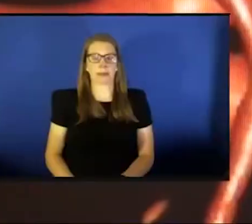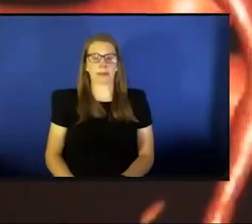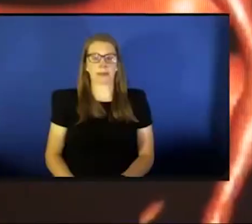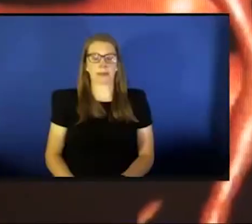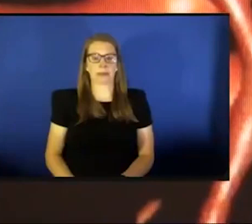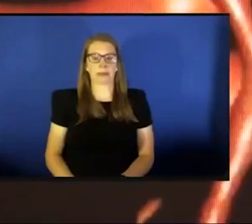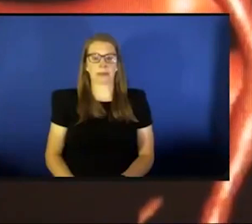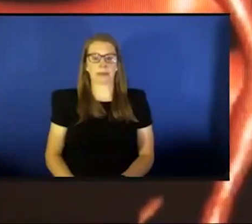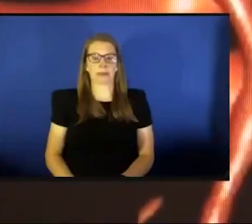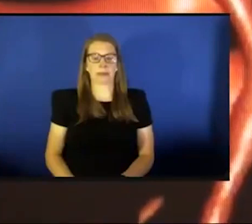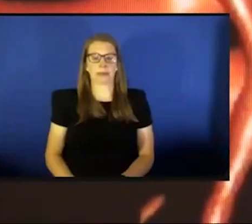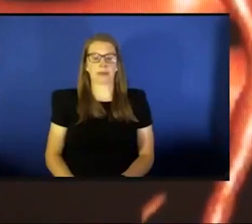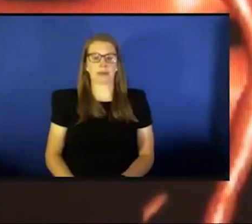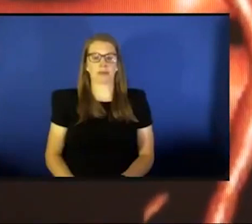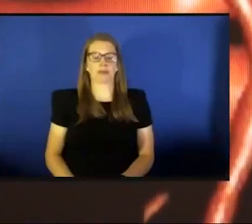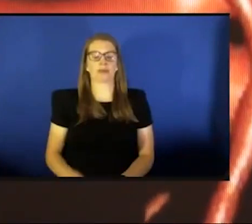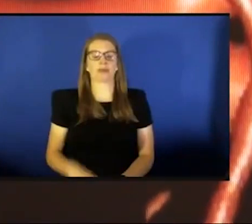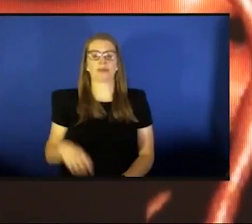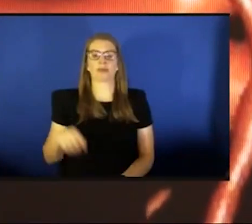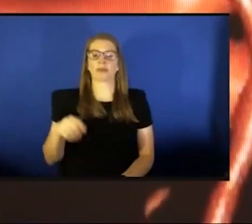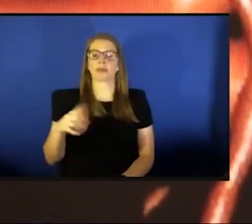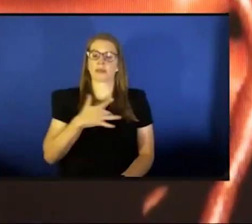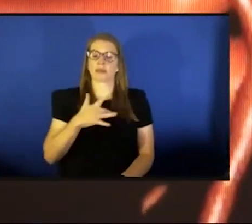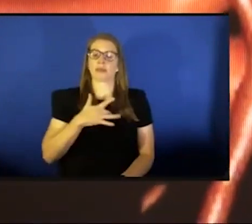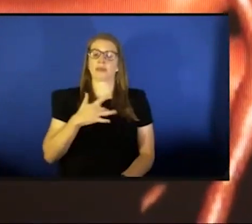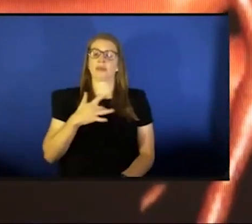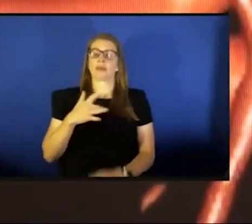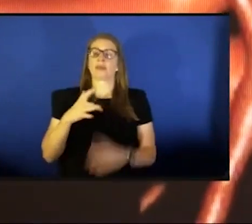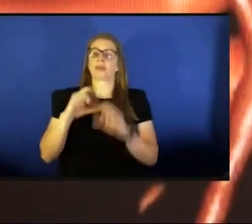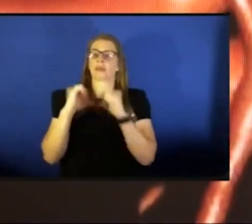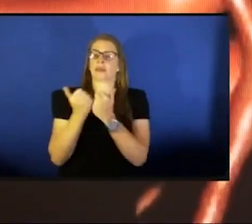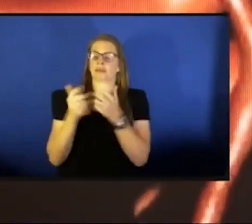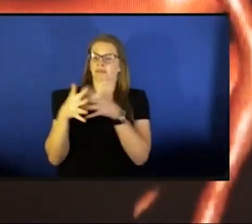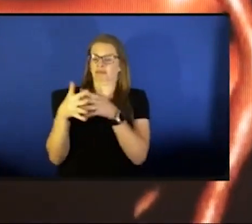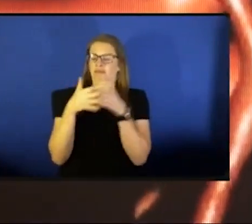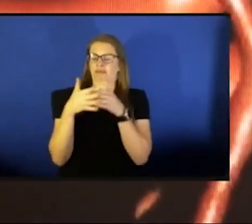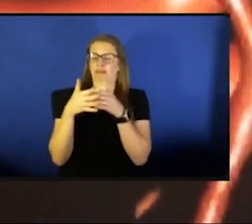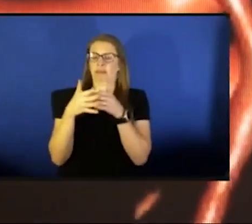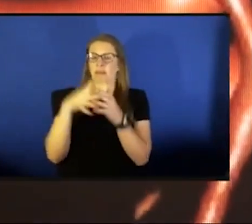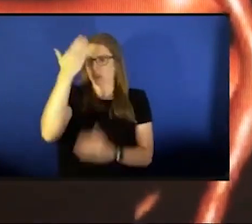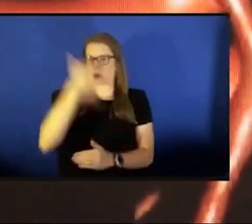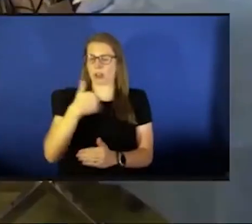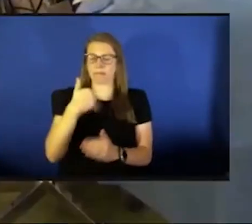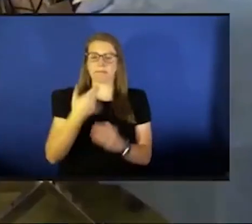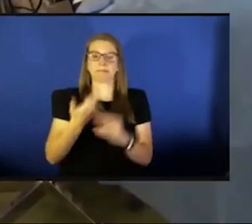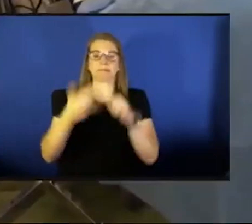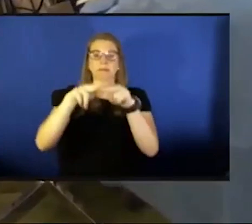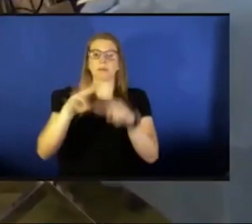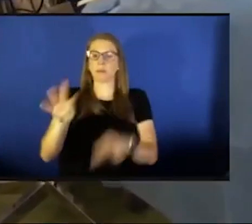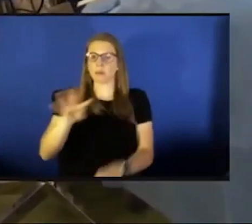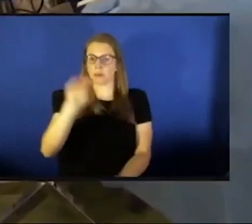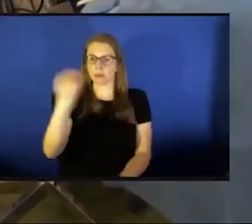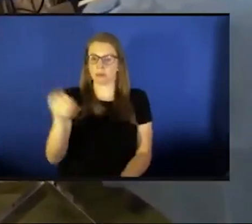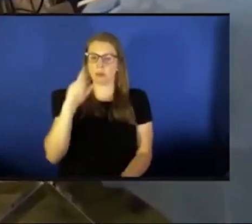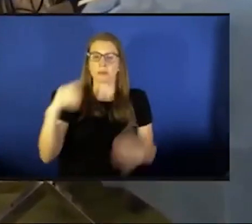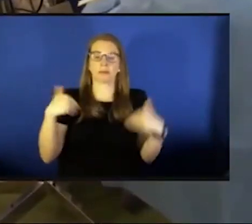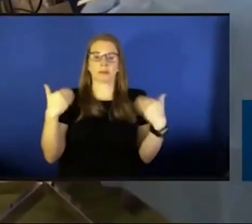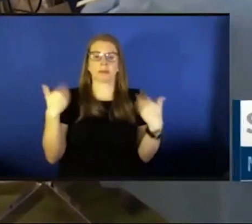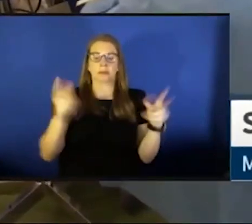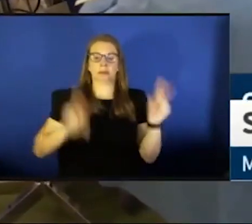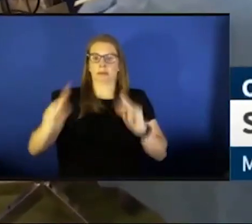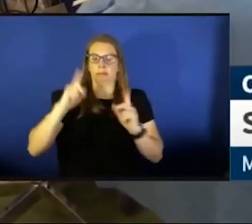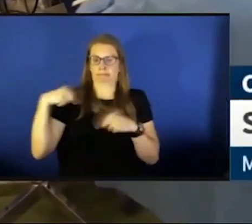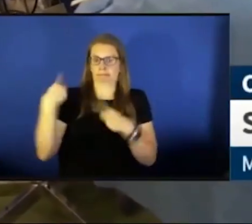Chiefs. According to the American Heart Association, strokes have increased in young adults by 40% over the past several decades.